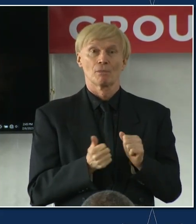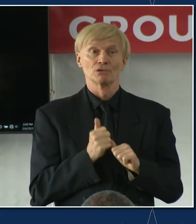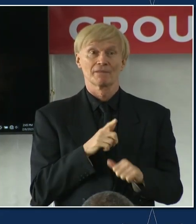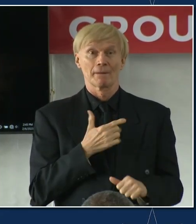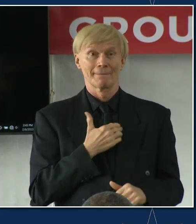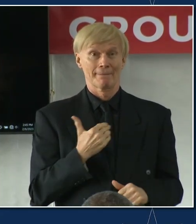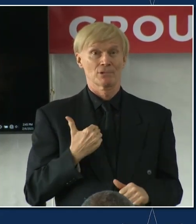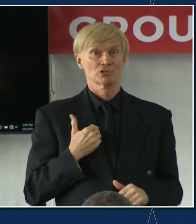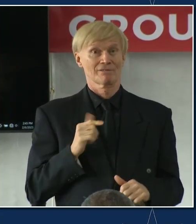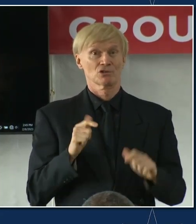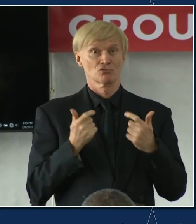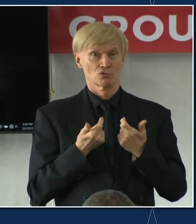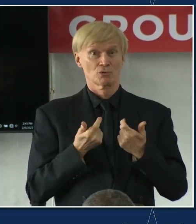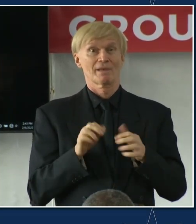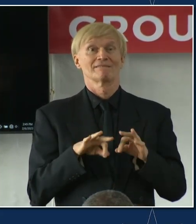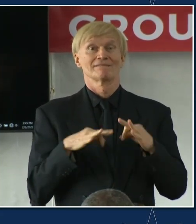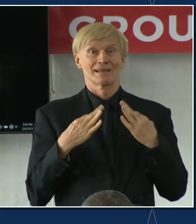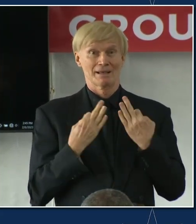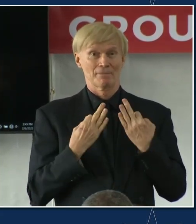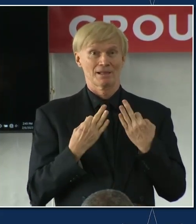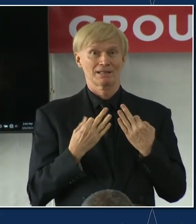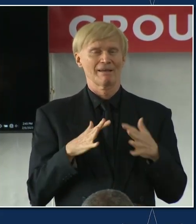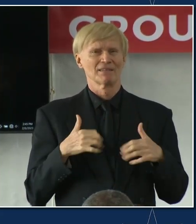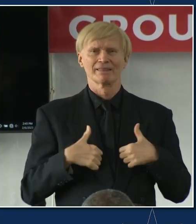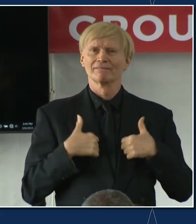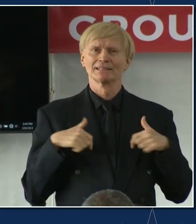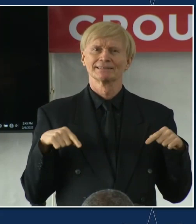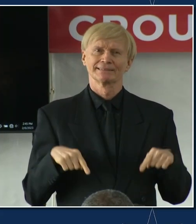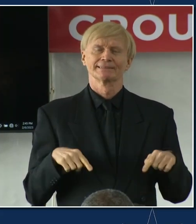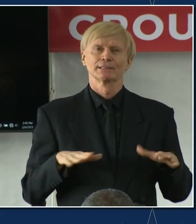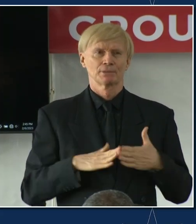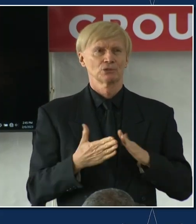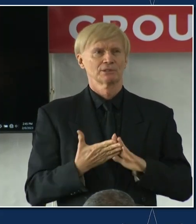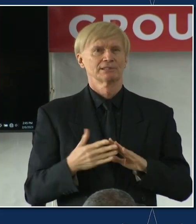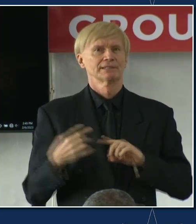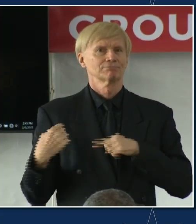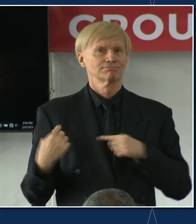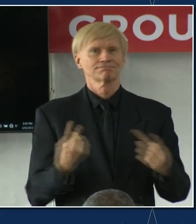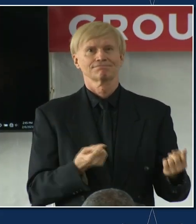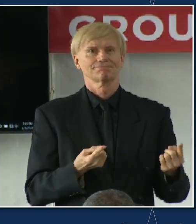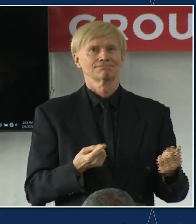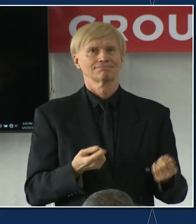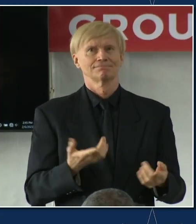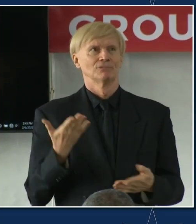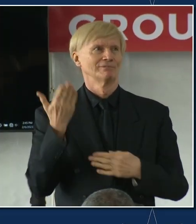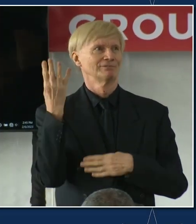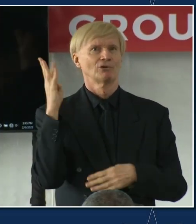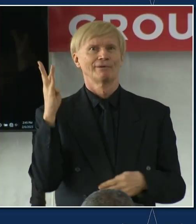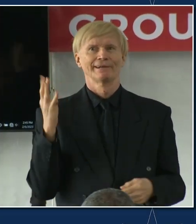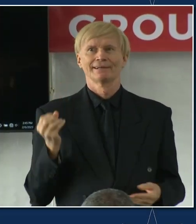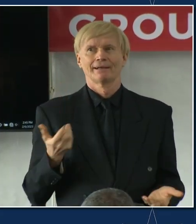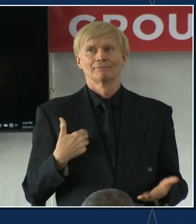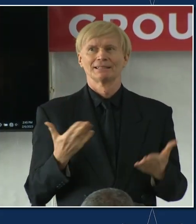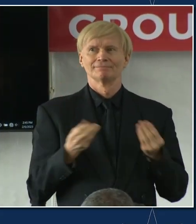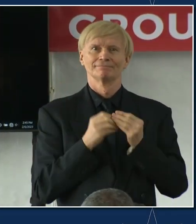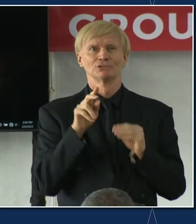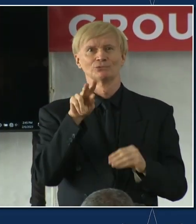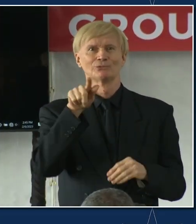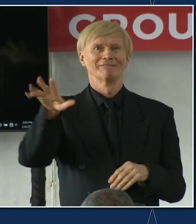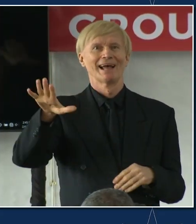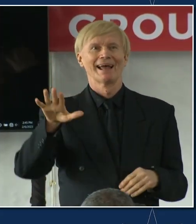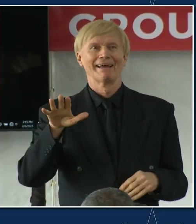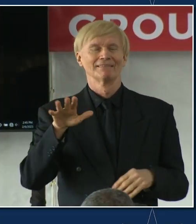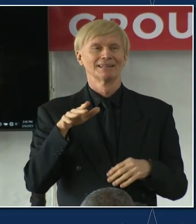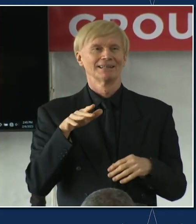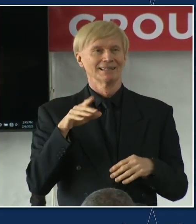members of the group and their families have been residents of the community for as far back as 40 years. I've been here for about 45 years. I know